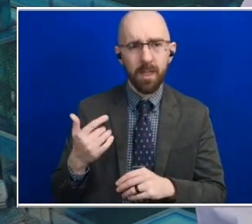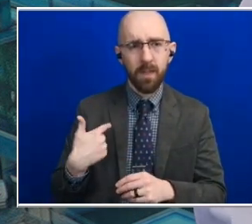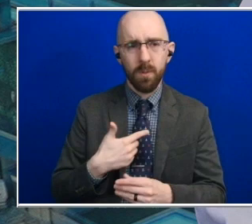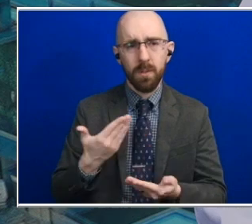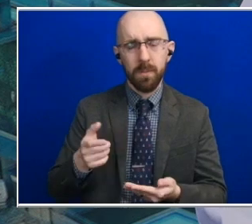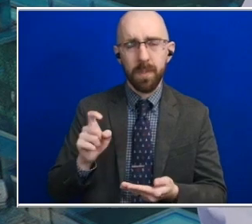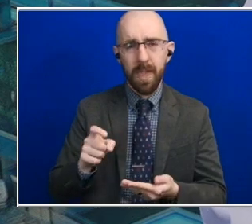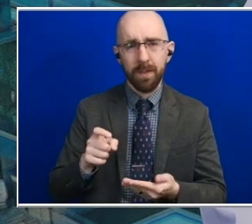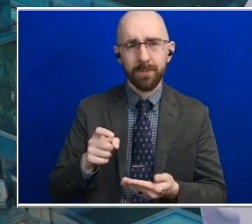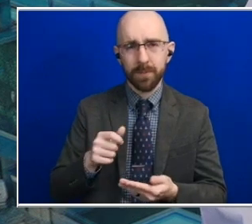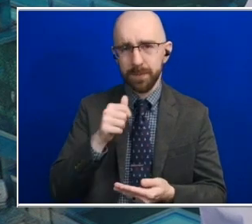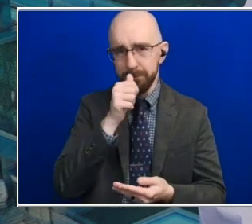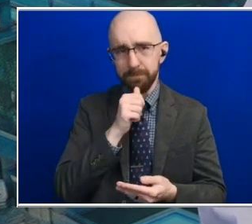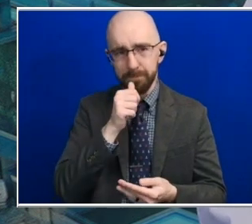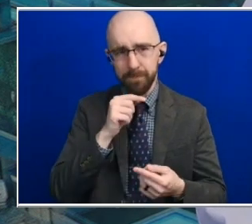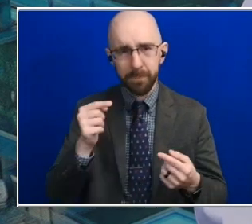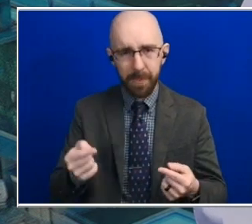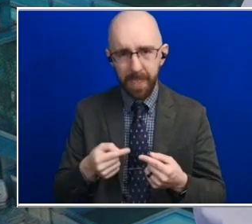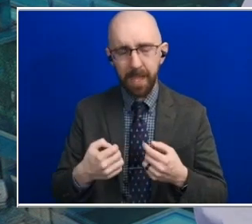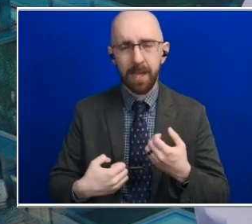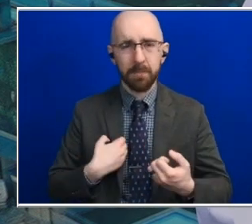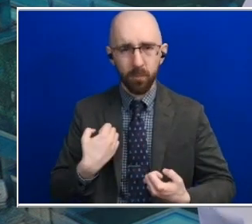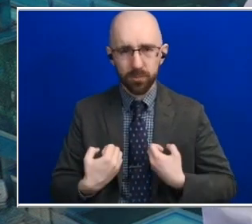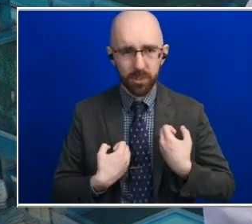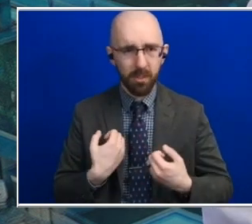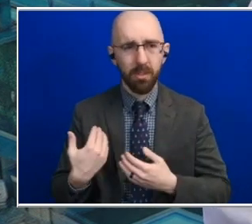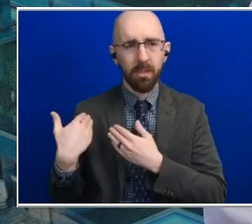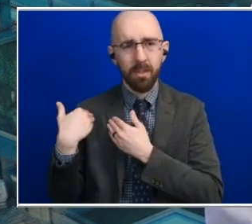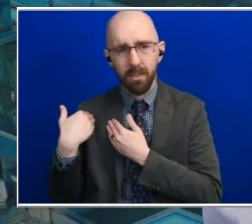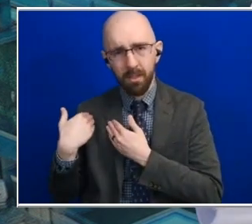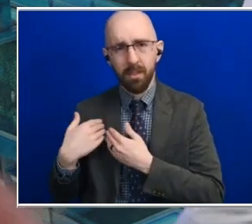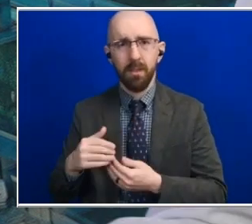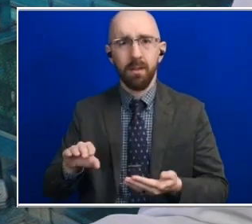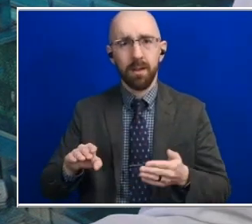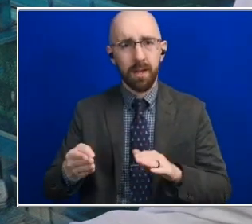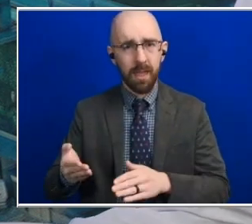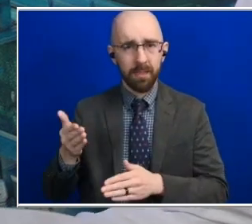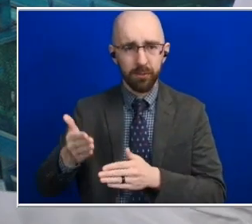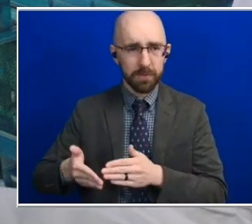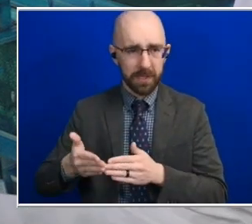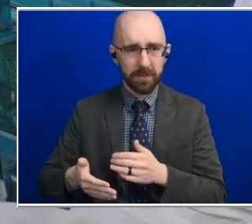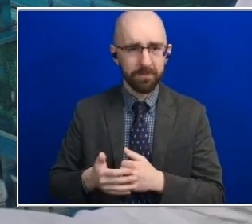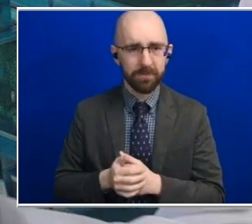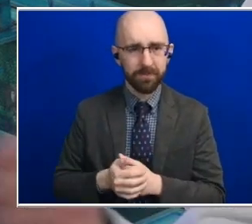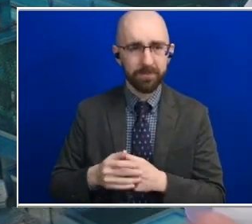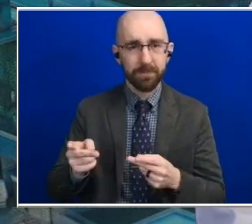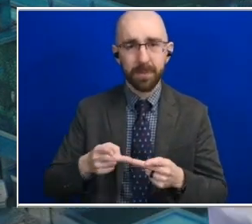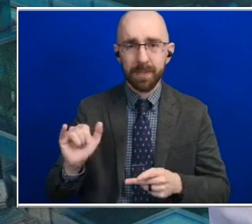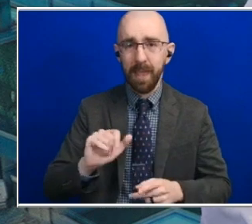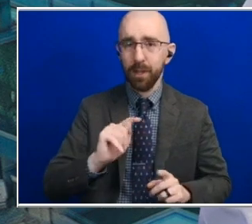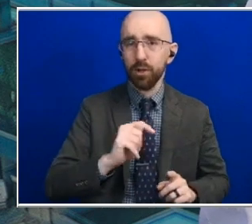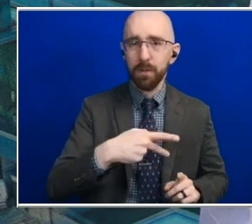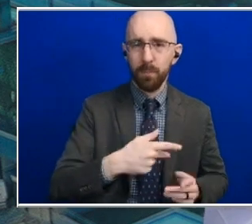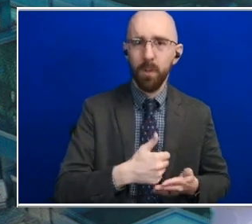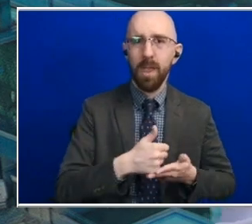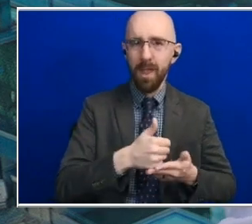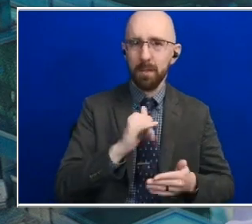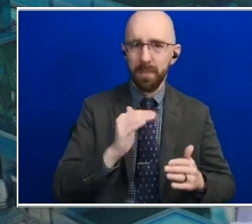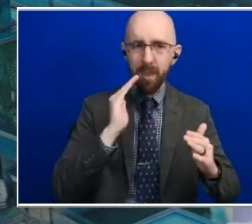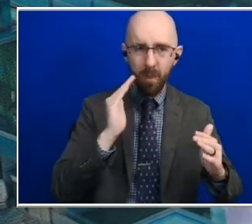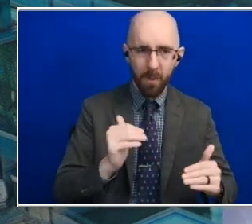pain, emotional toil, or an early death. Places like Turning Point help that hope. Places